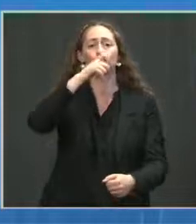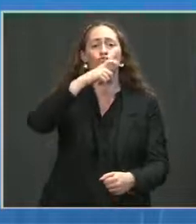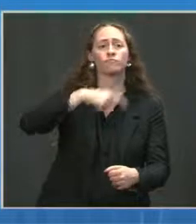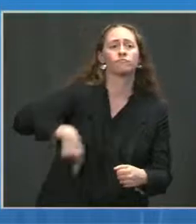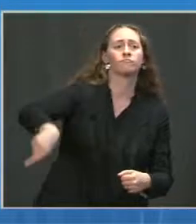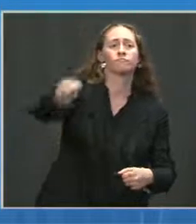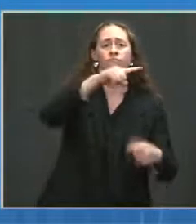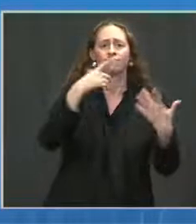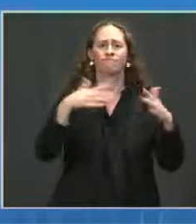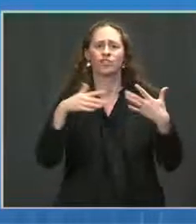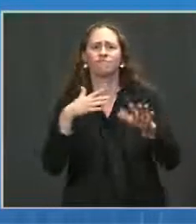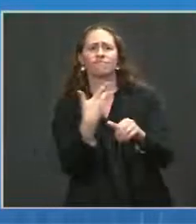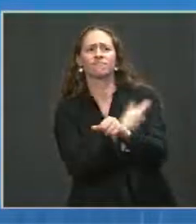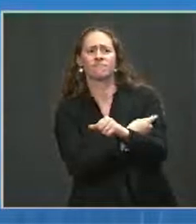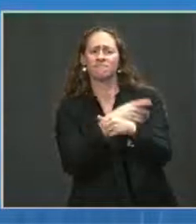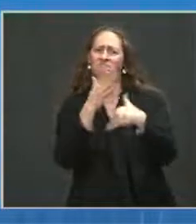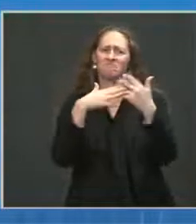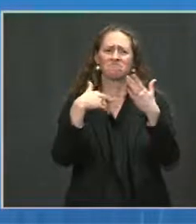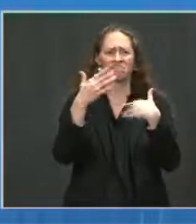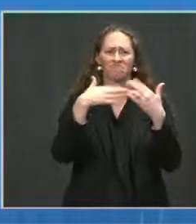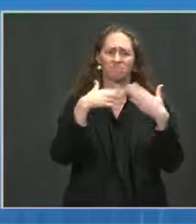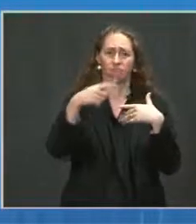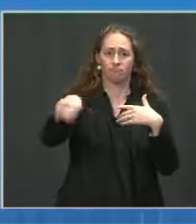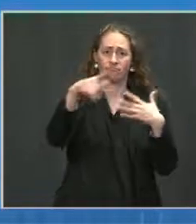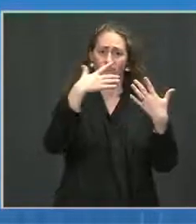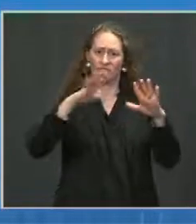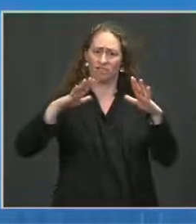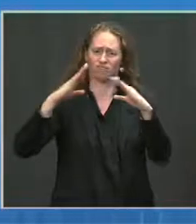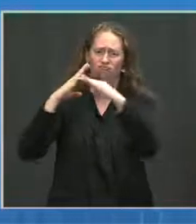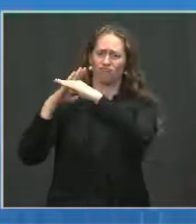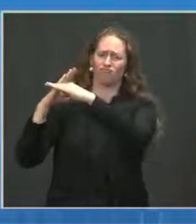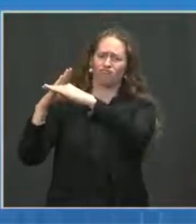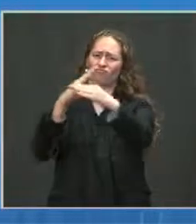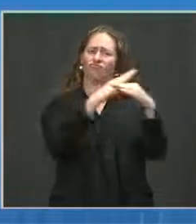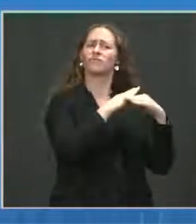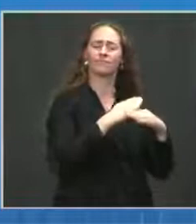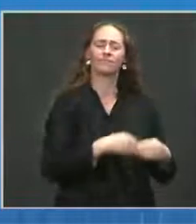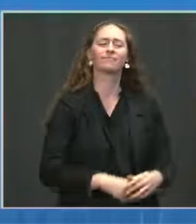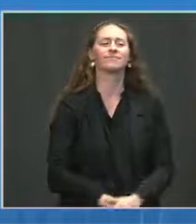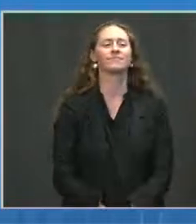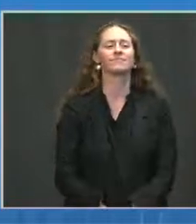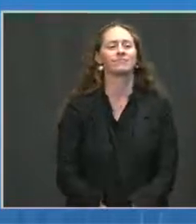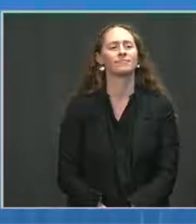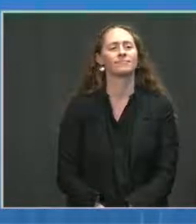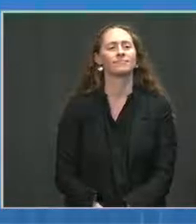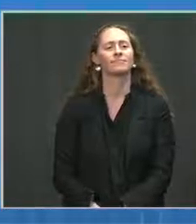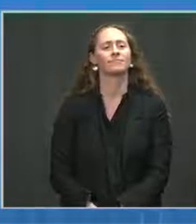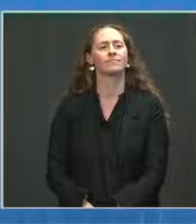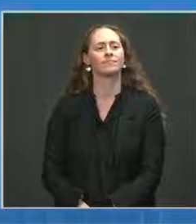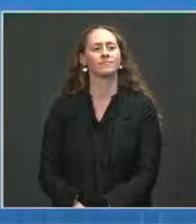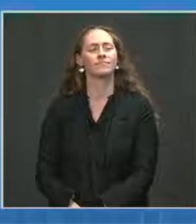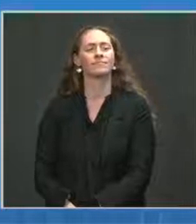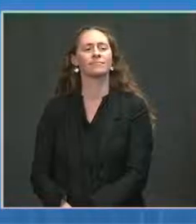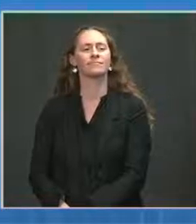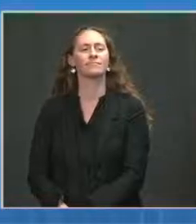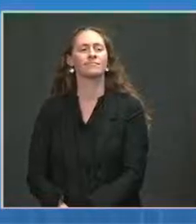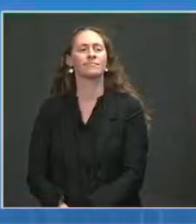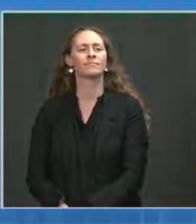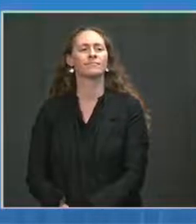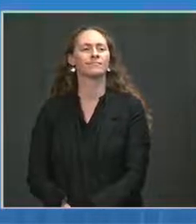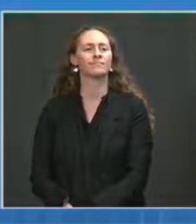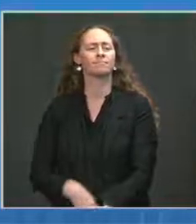high degree of protection, the absolute number of breakthrough infections might appear